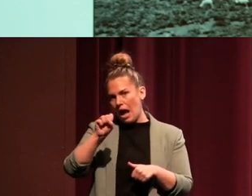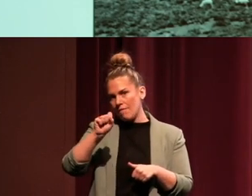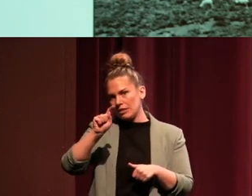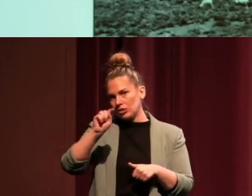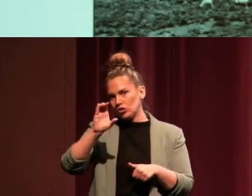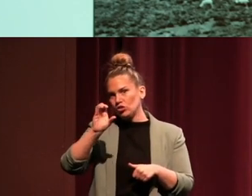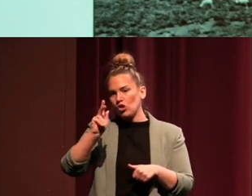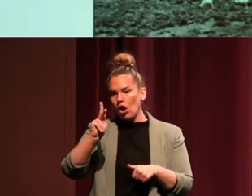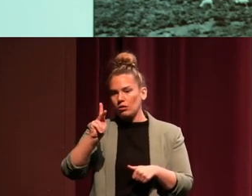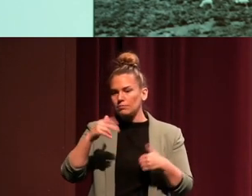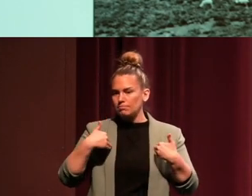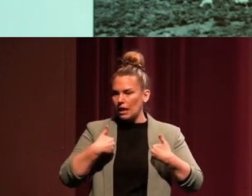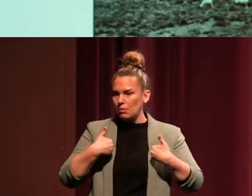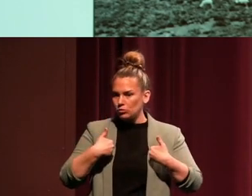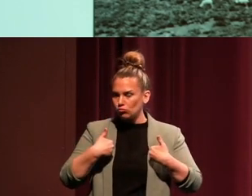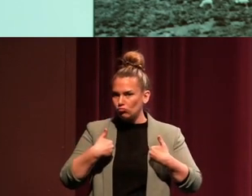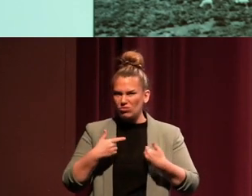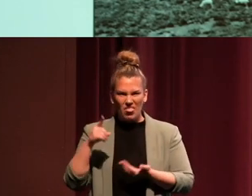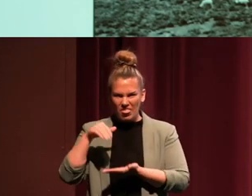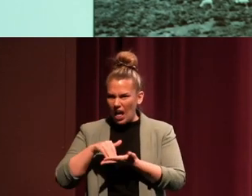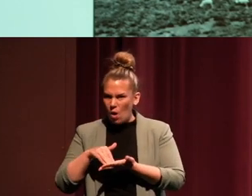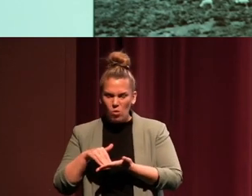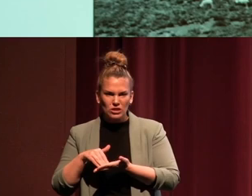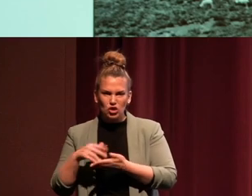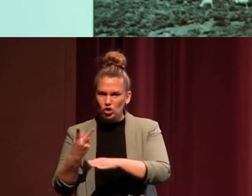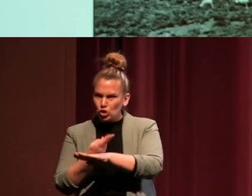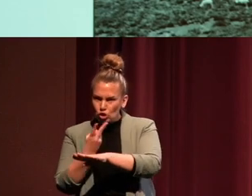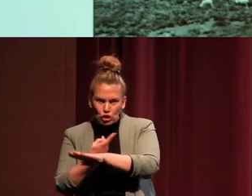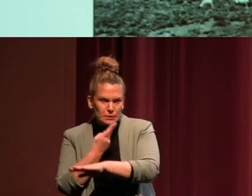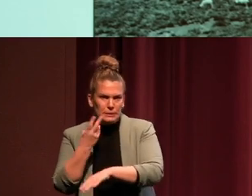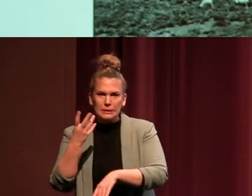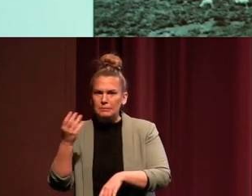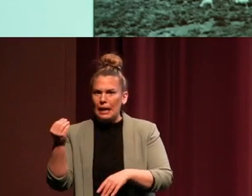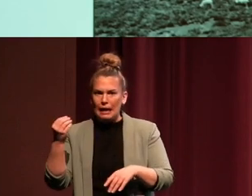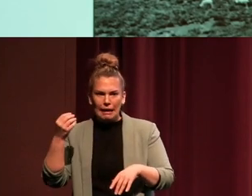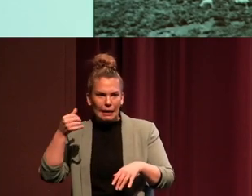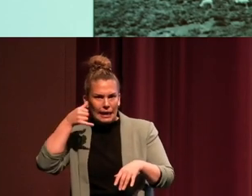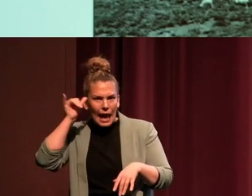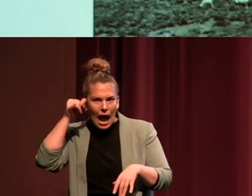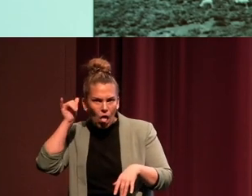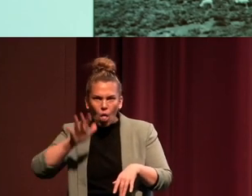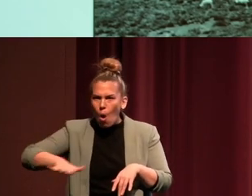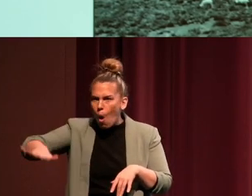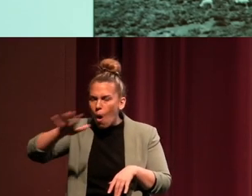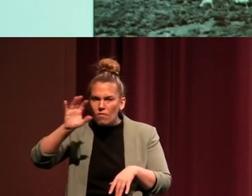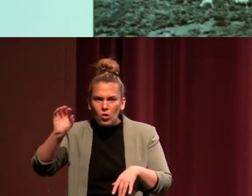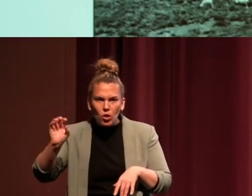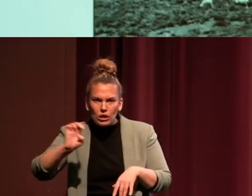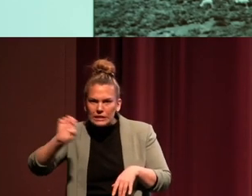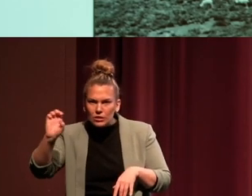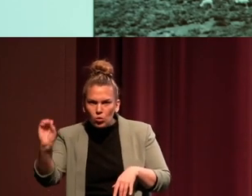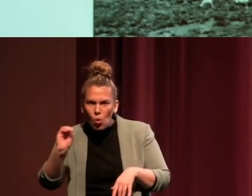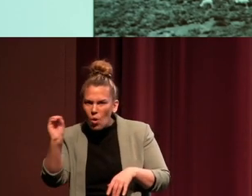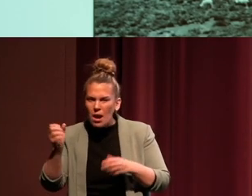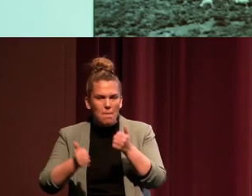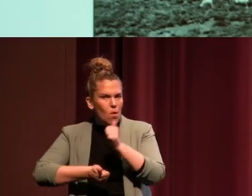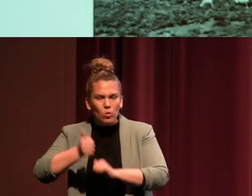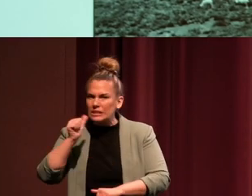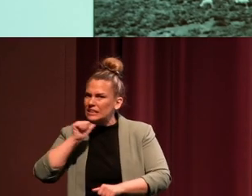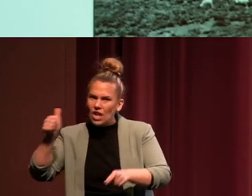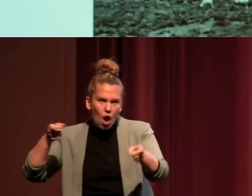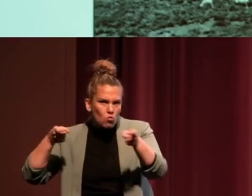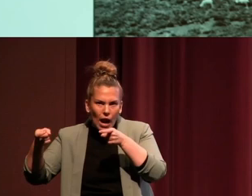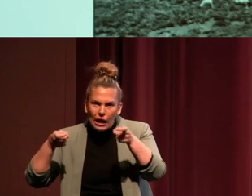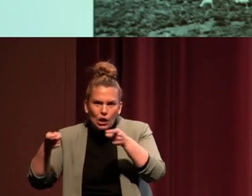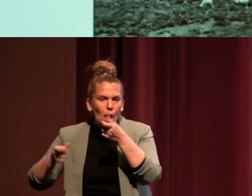There were hundreds of thousands of sheep and cattle all over eastern Oregon, mostly grazing, totally unregulated, mostly to